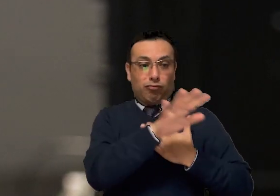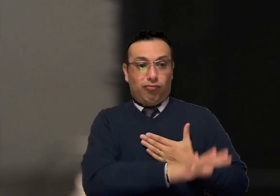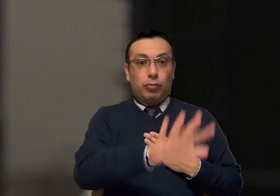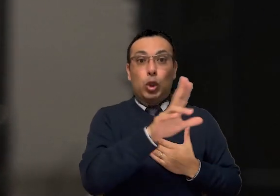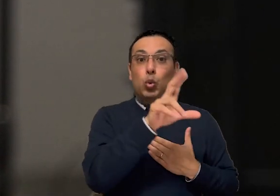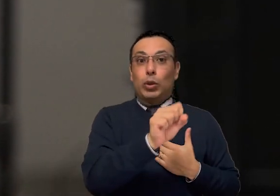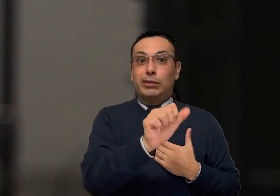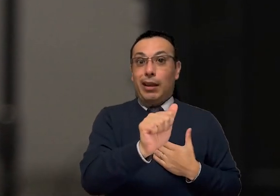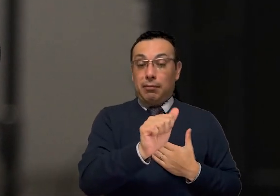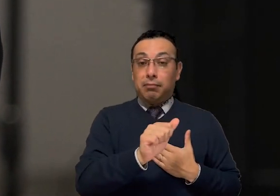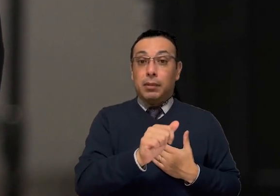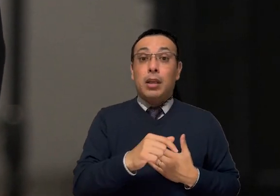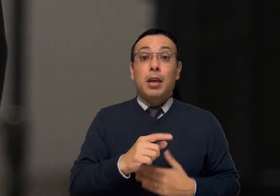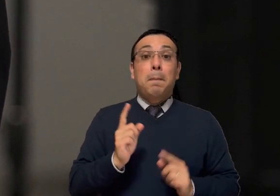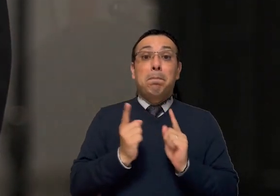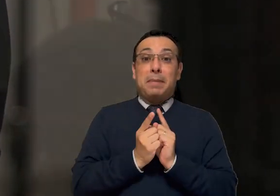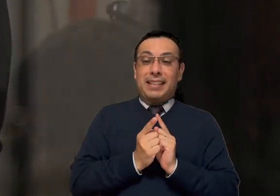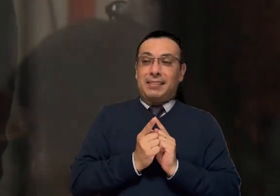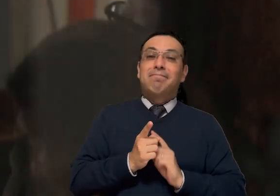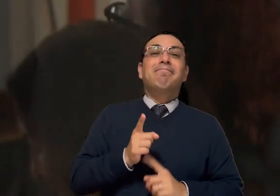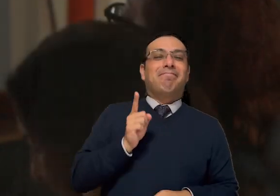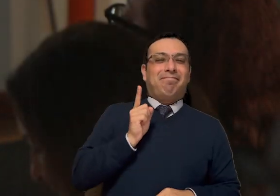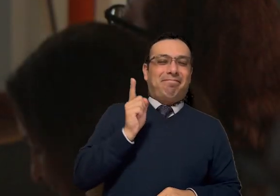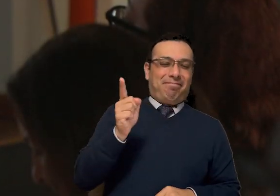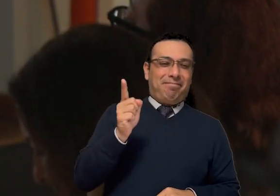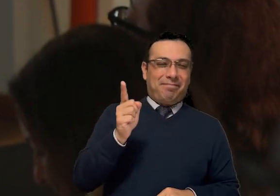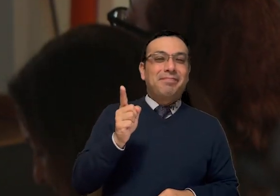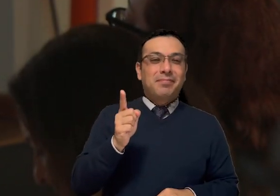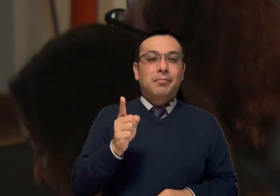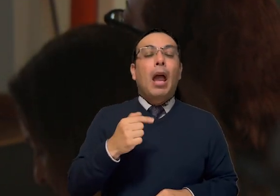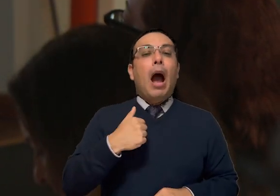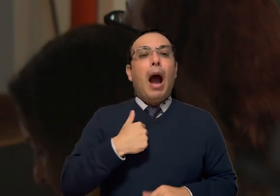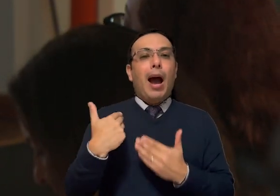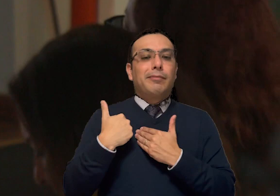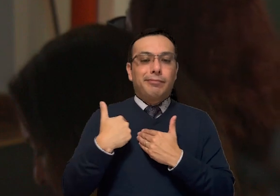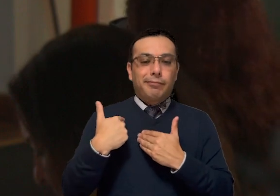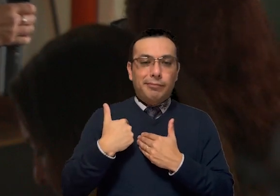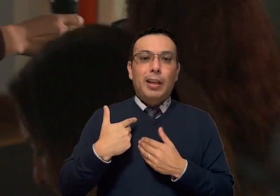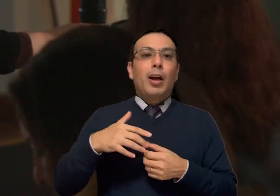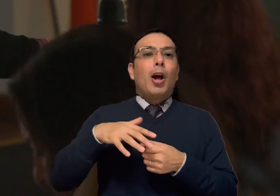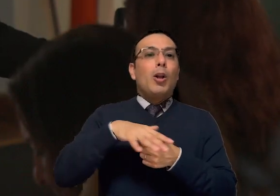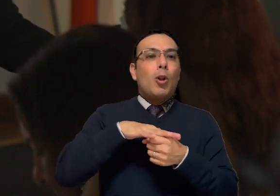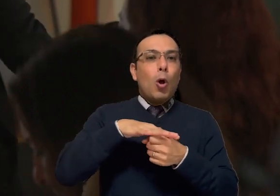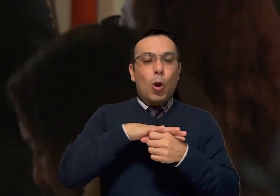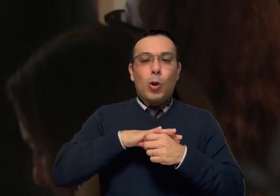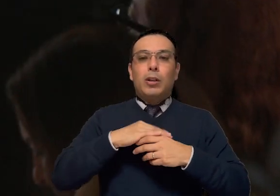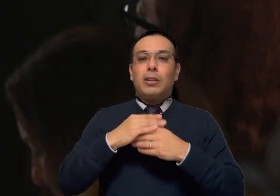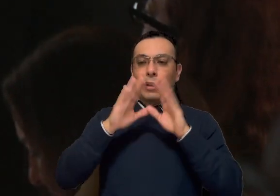side of the room hosting the local investment and workforce development poster.